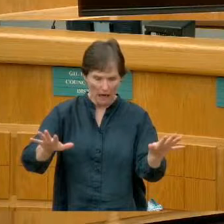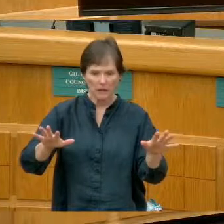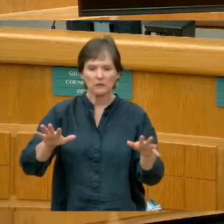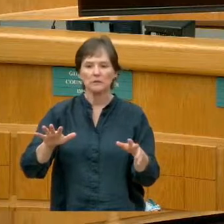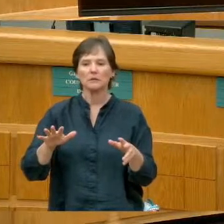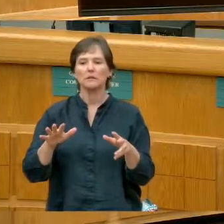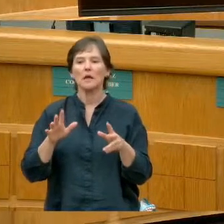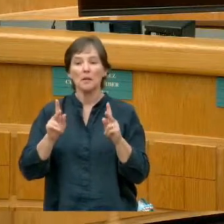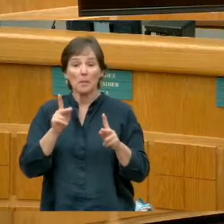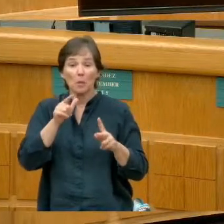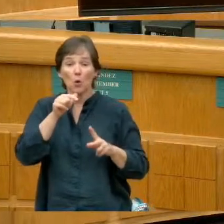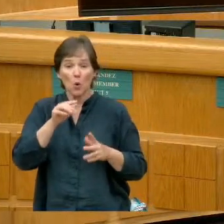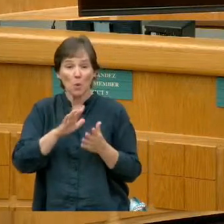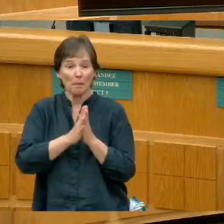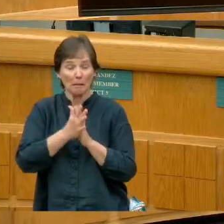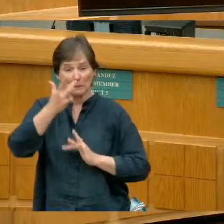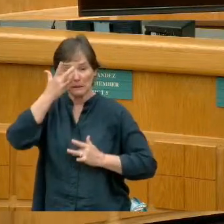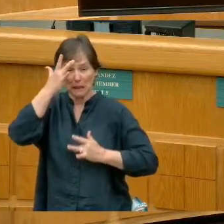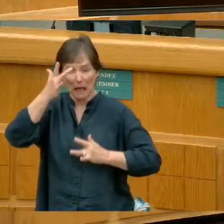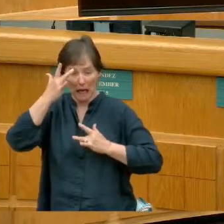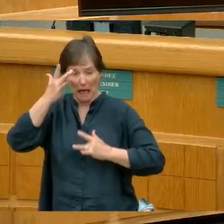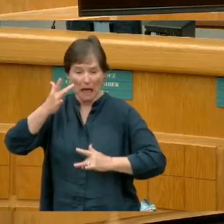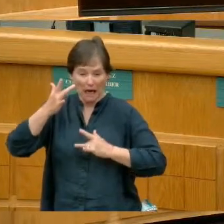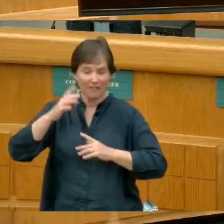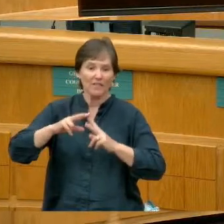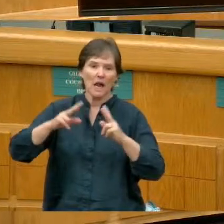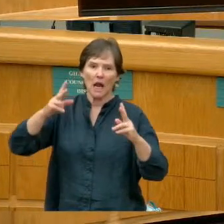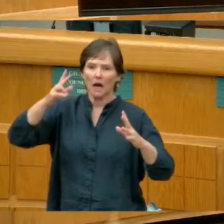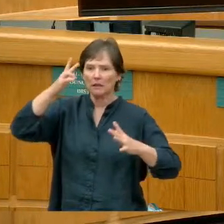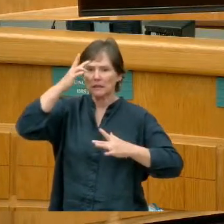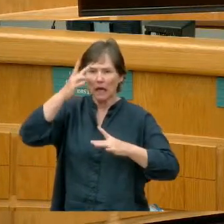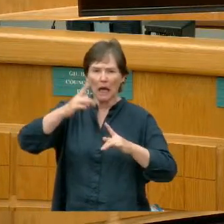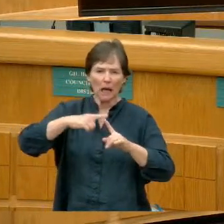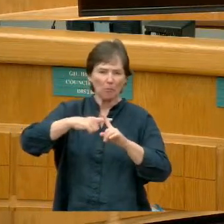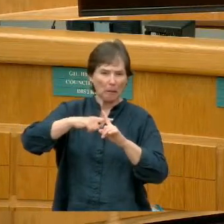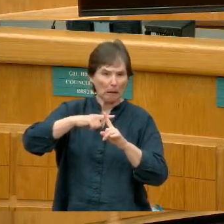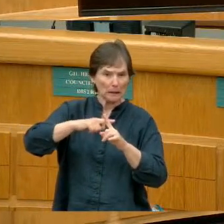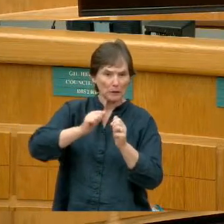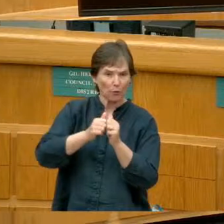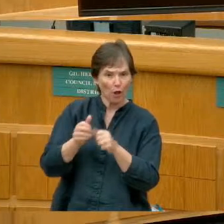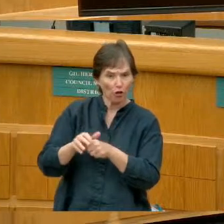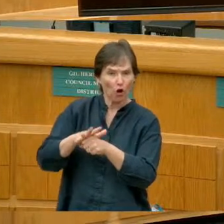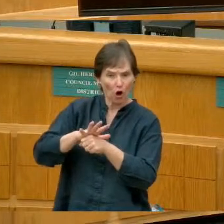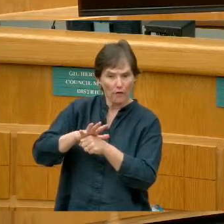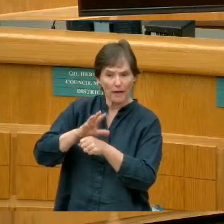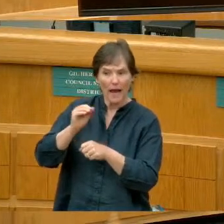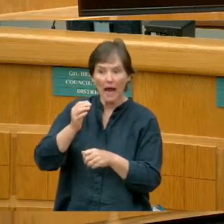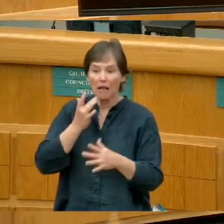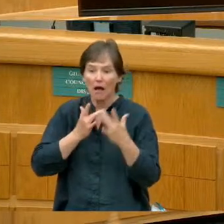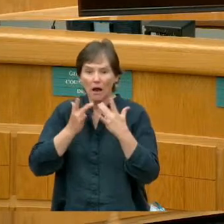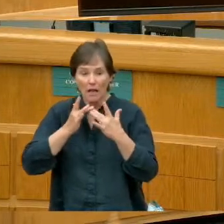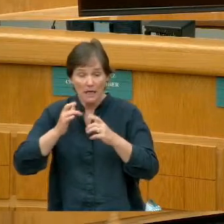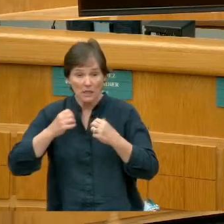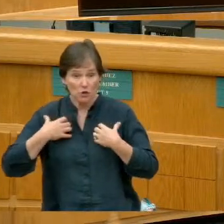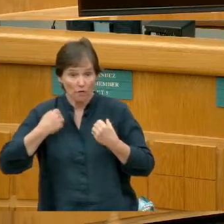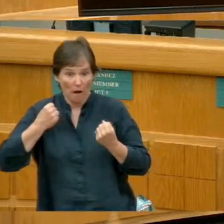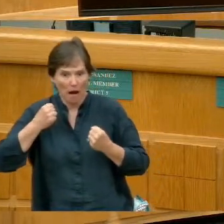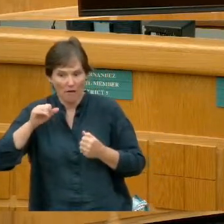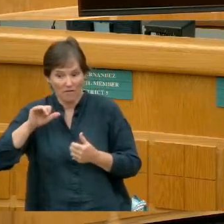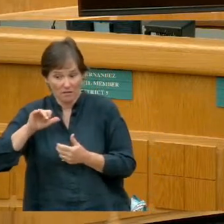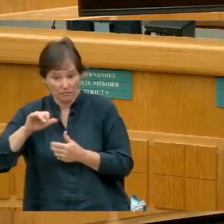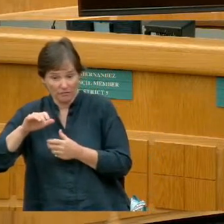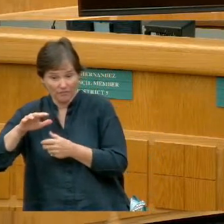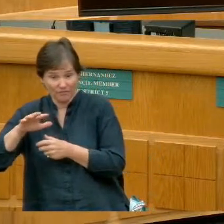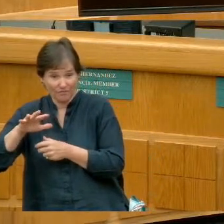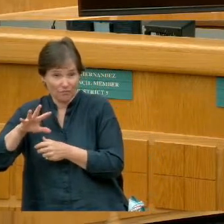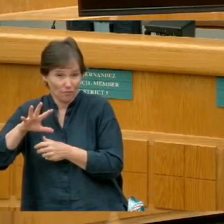Nueces County that have suffered with critical symptoms of COVID-19 and are lucky to have survived can also reassure you that